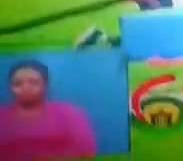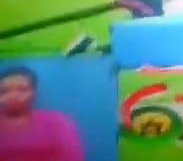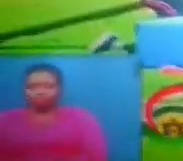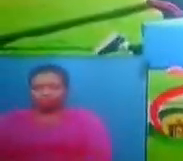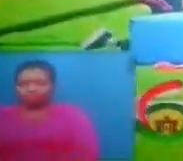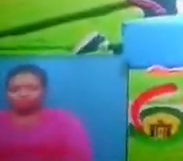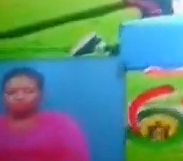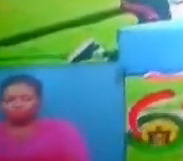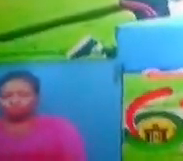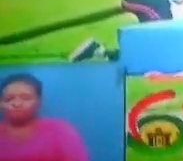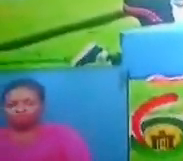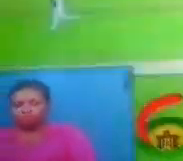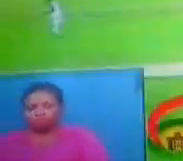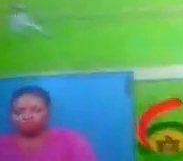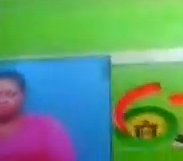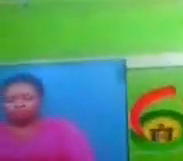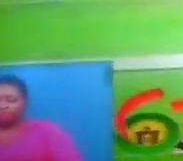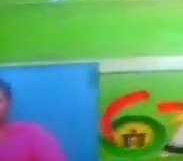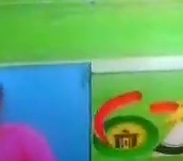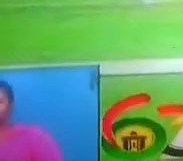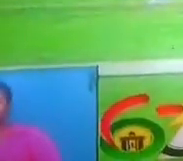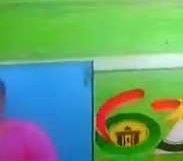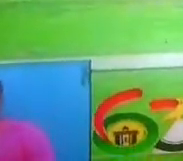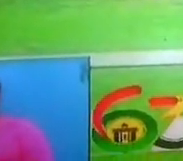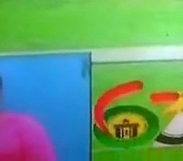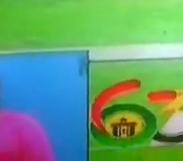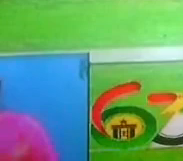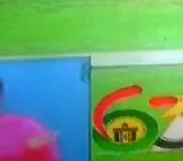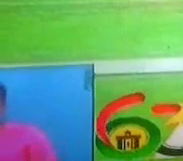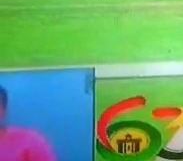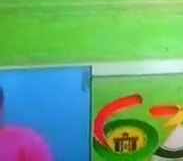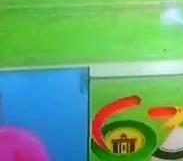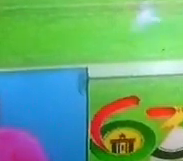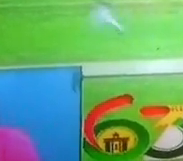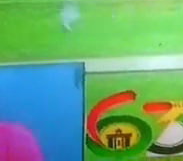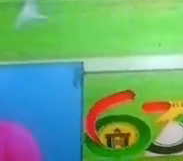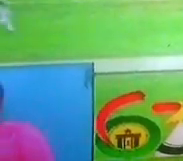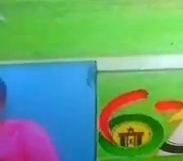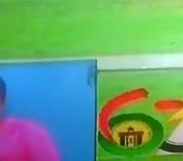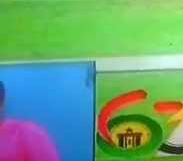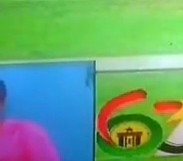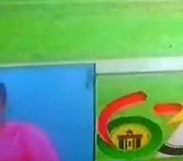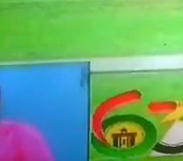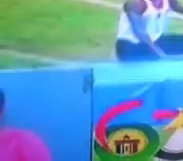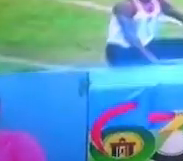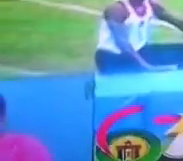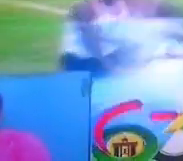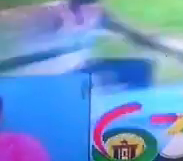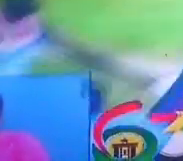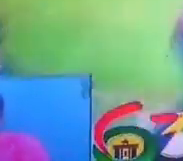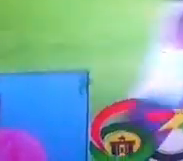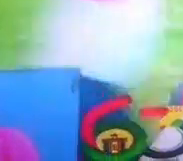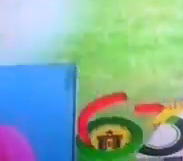And so this is what to ensure that if you meet any obstacle, you will be able to scale to over it easily.